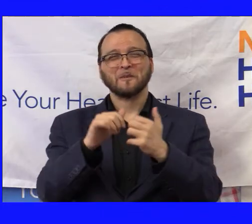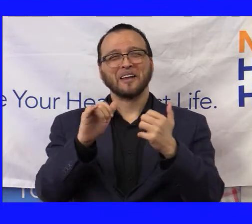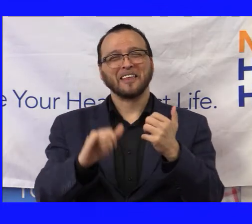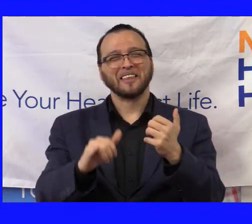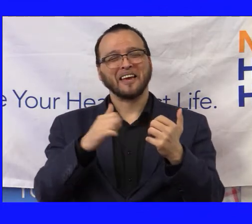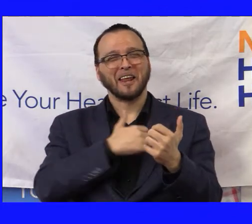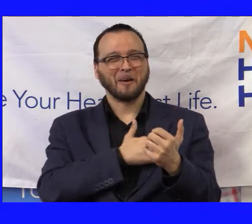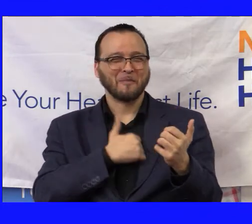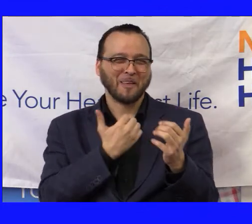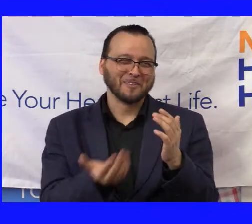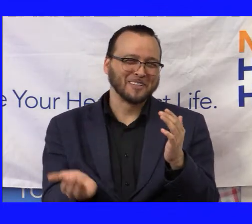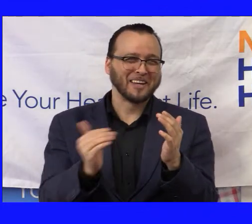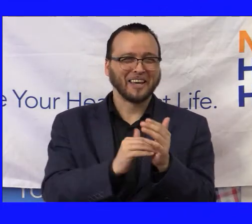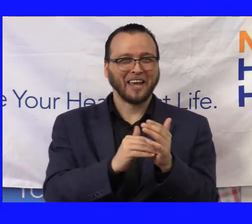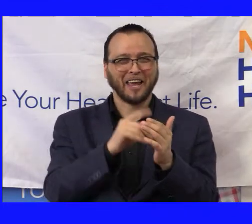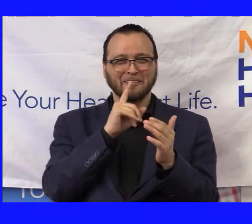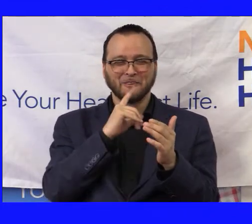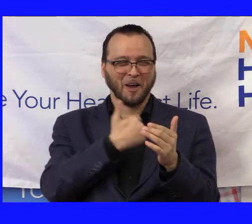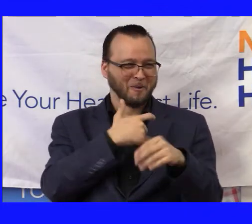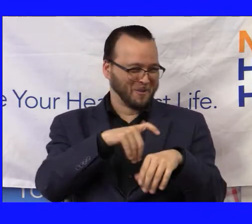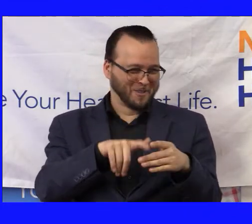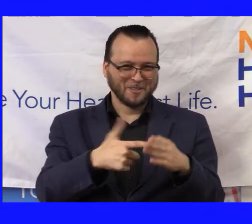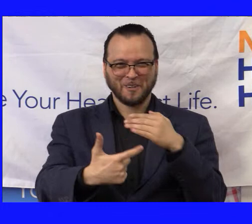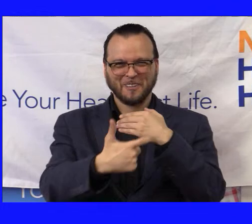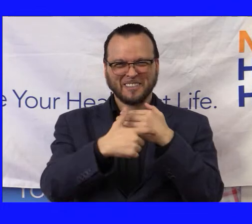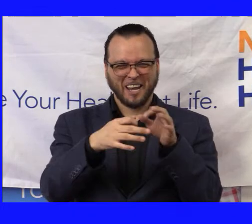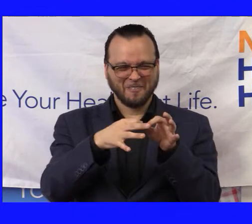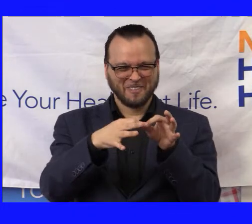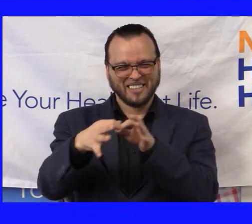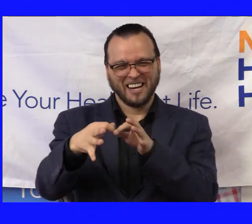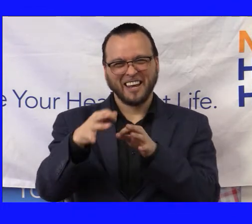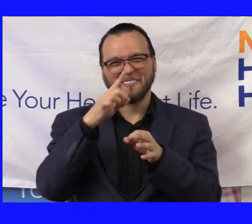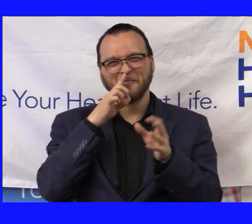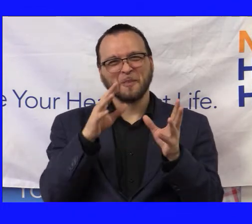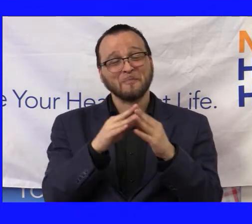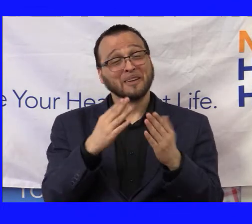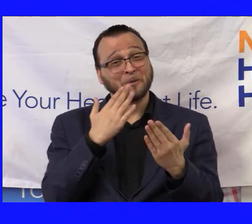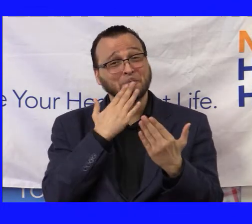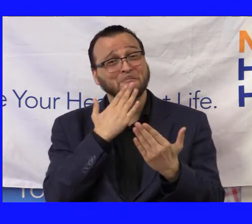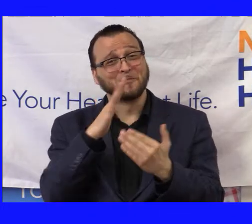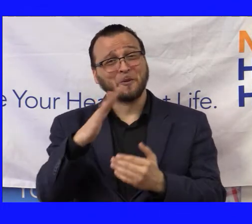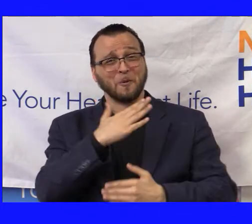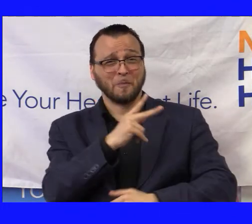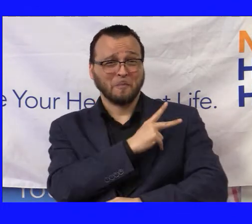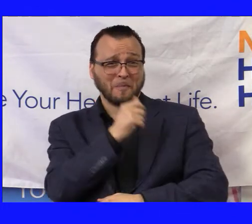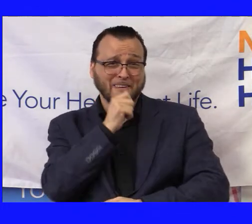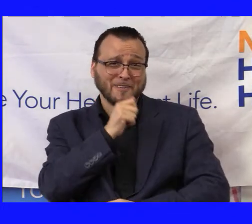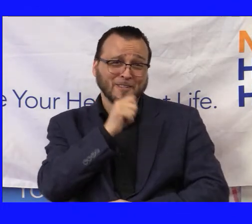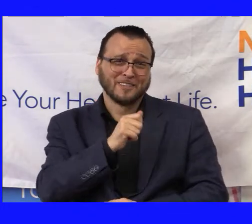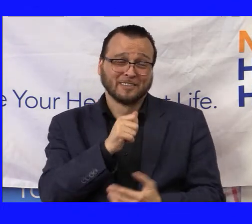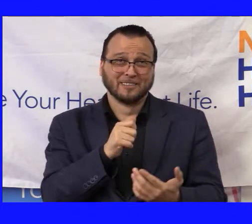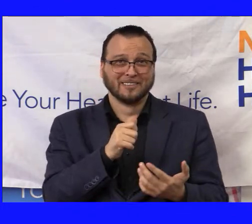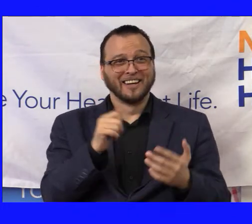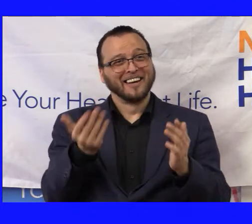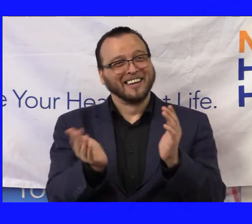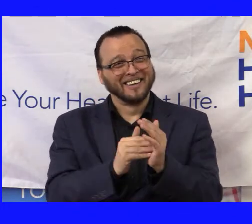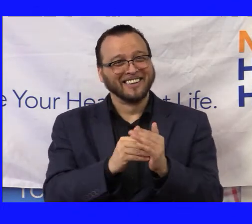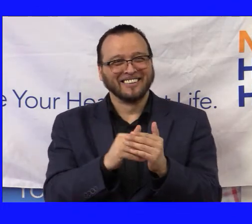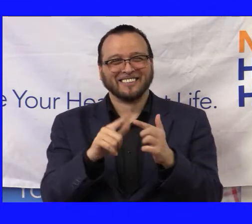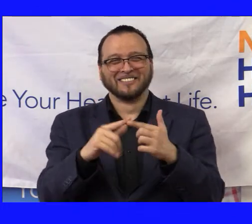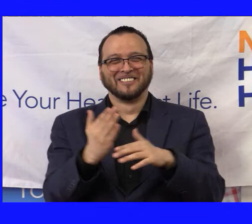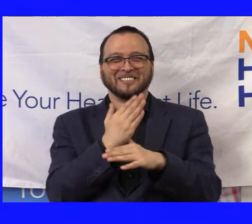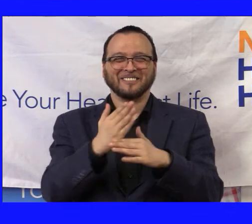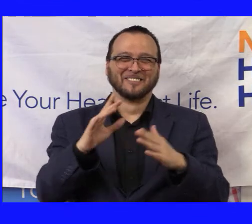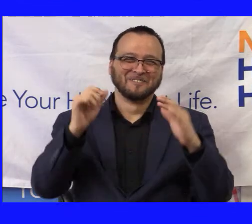so delayed the meeting. We really appreciate your patience, and again, that you were able to share with us the amazing work that